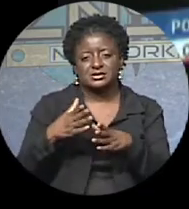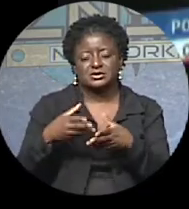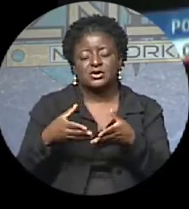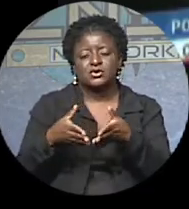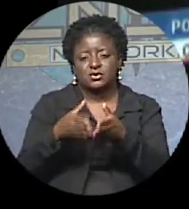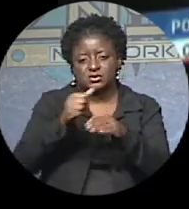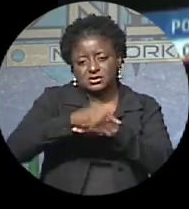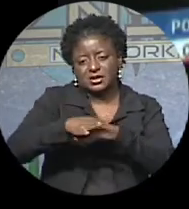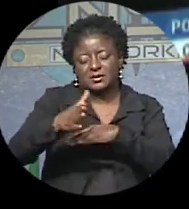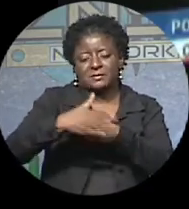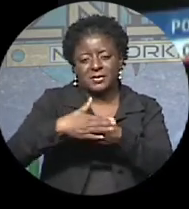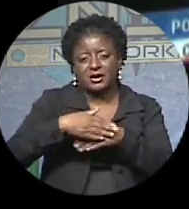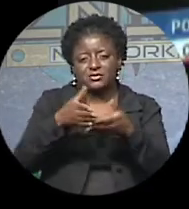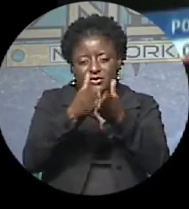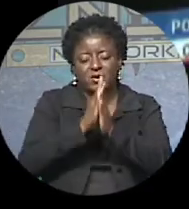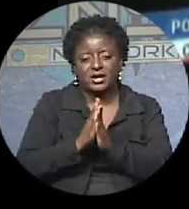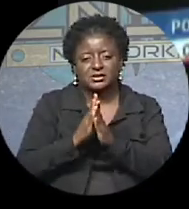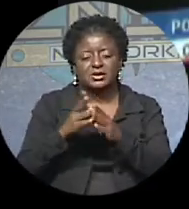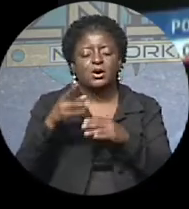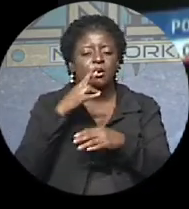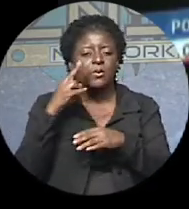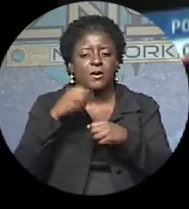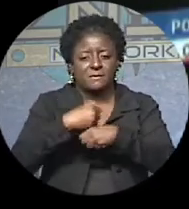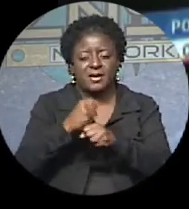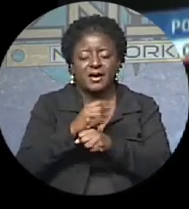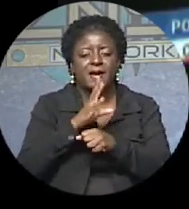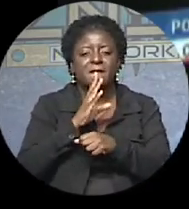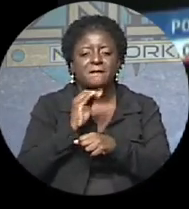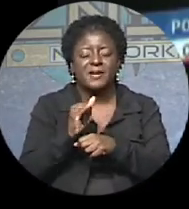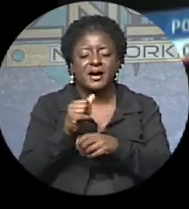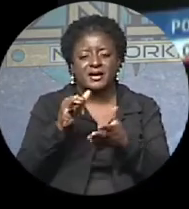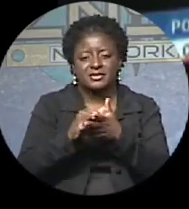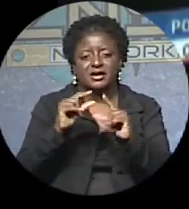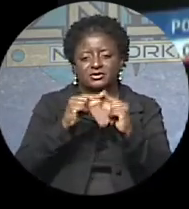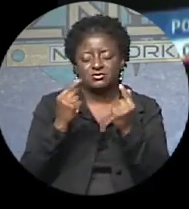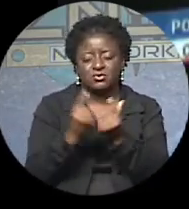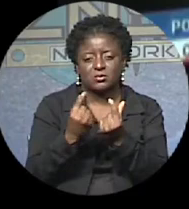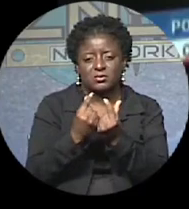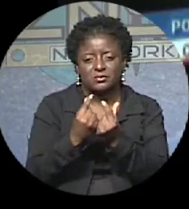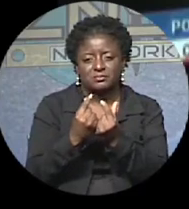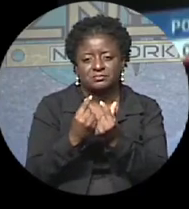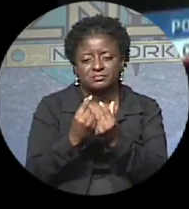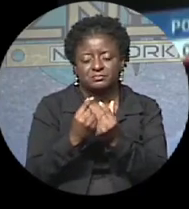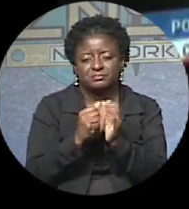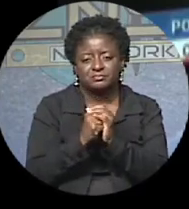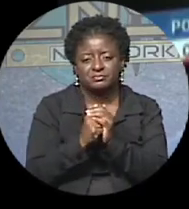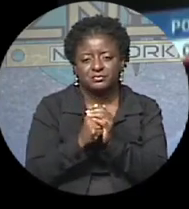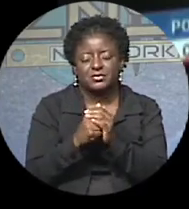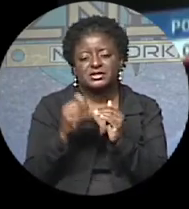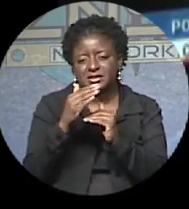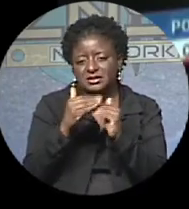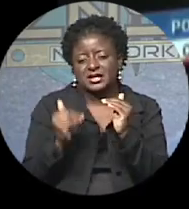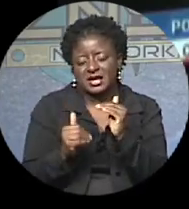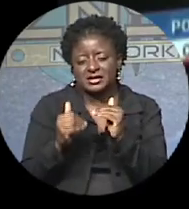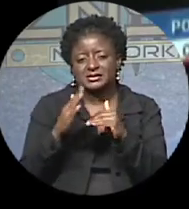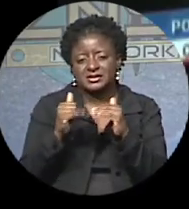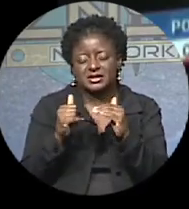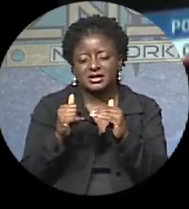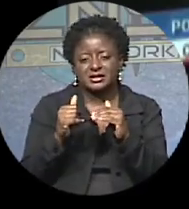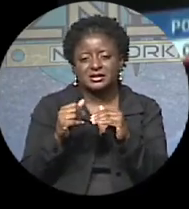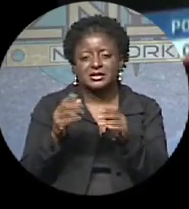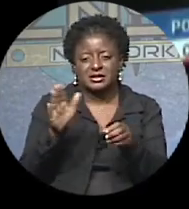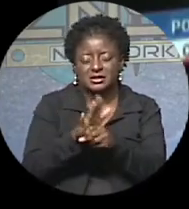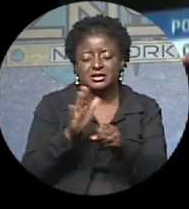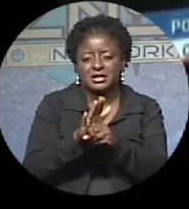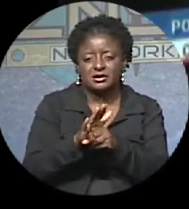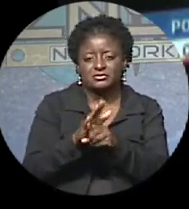of that group. And those requests, he said, have highlighted what he considers less than adequate communication between the embassy, foreign